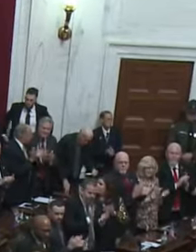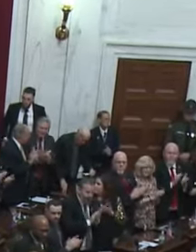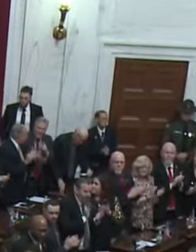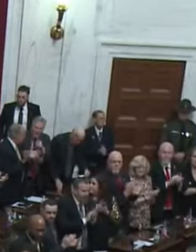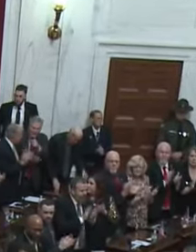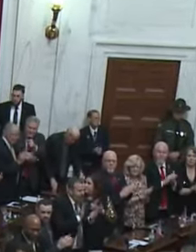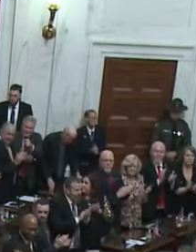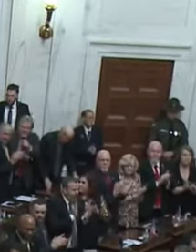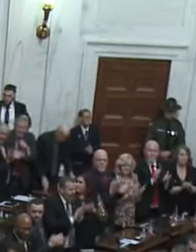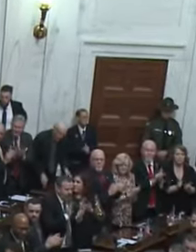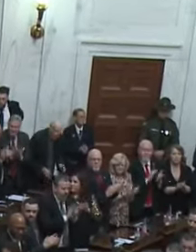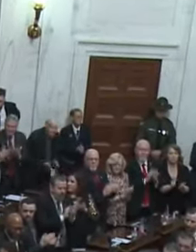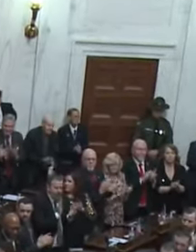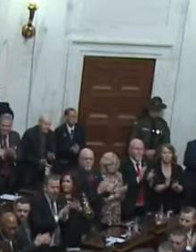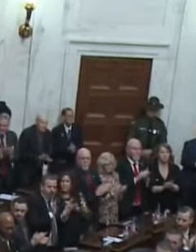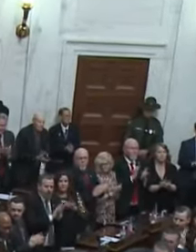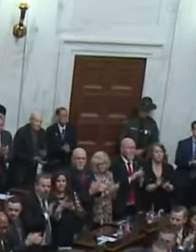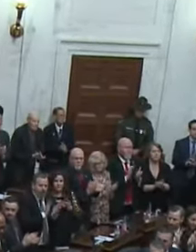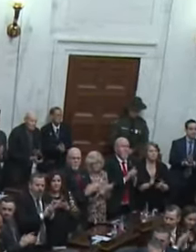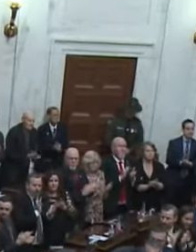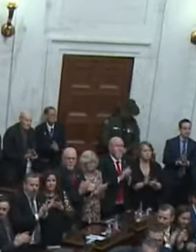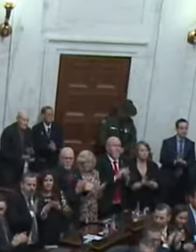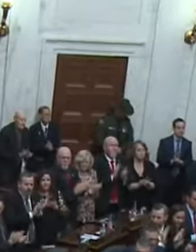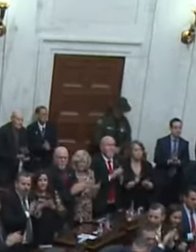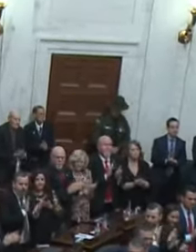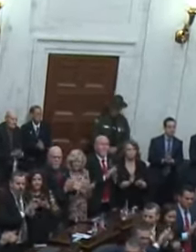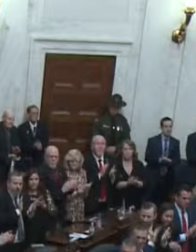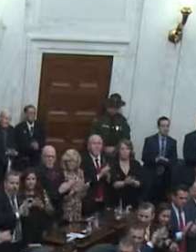Justice, will be making his State of the State address.